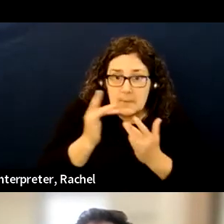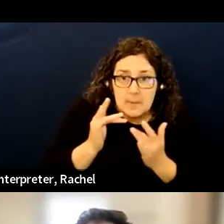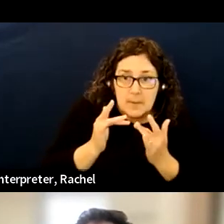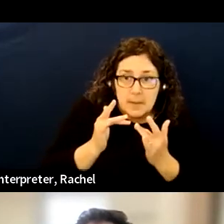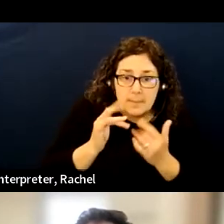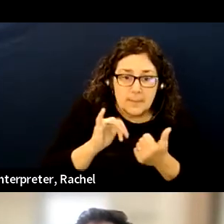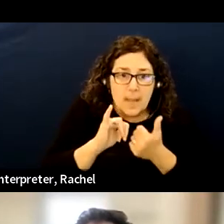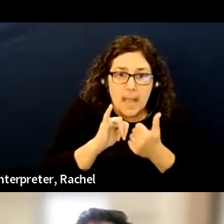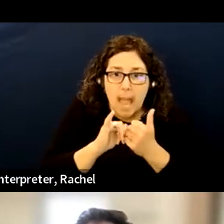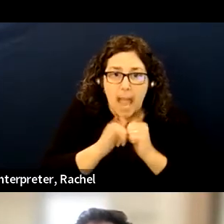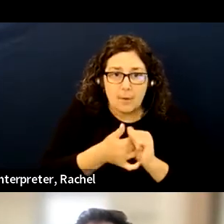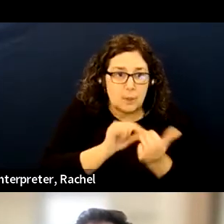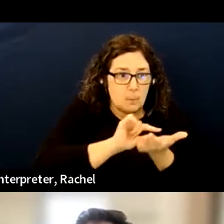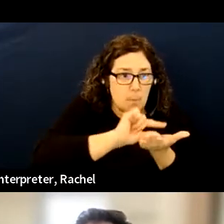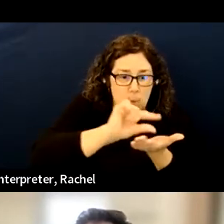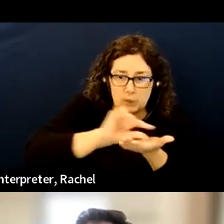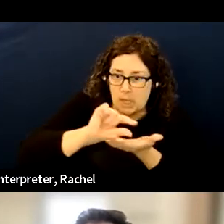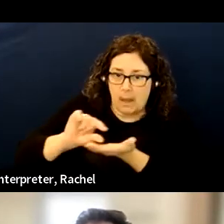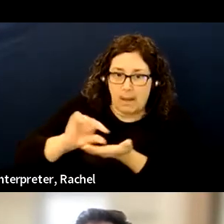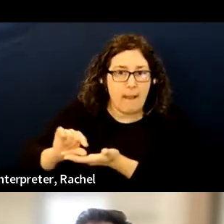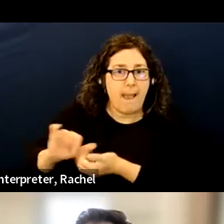a pre-existing pie.